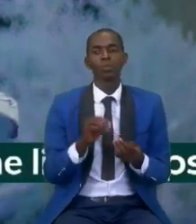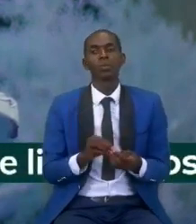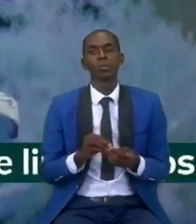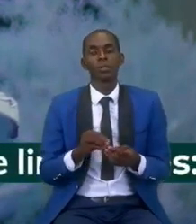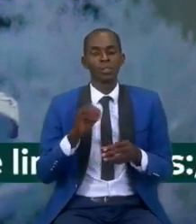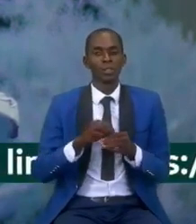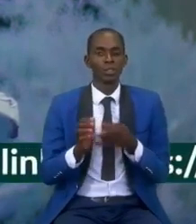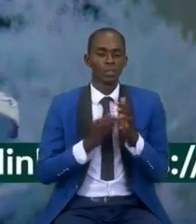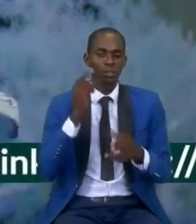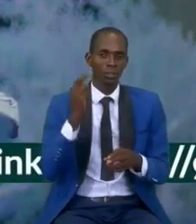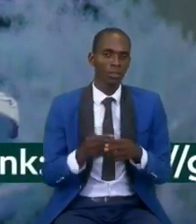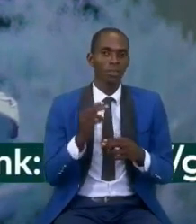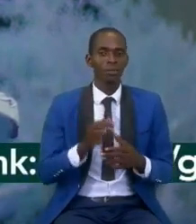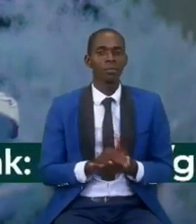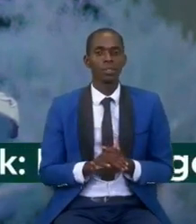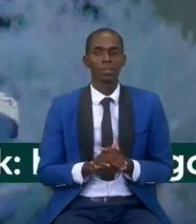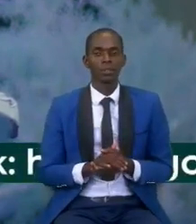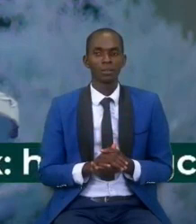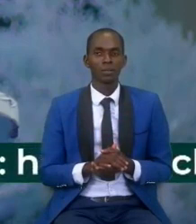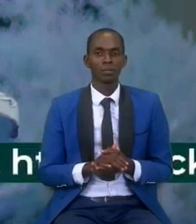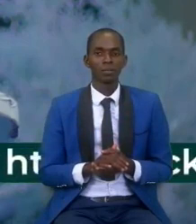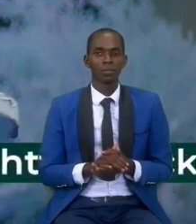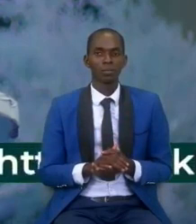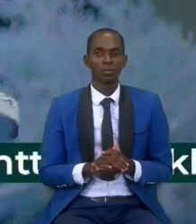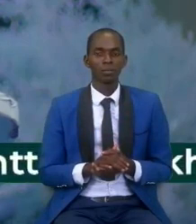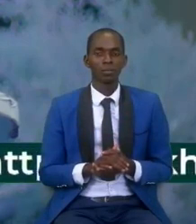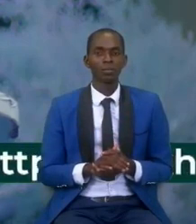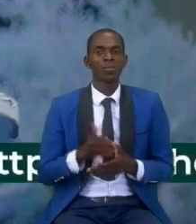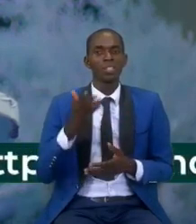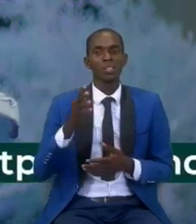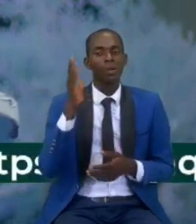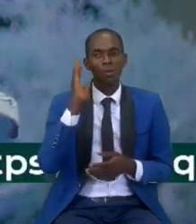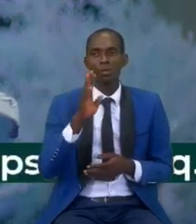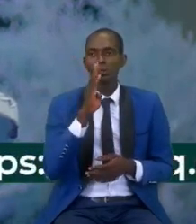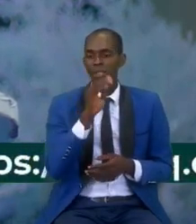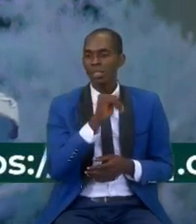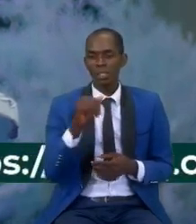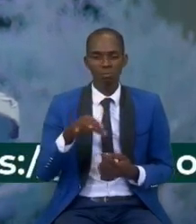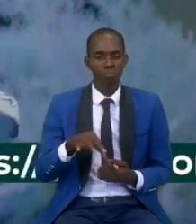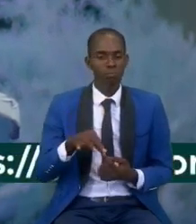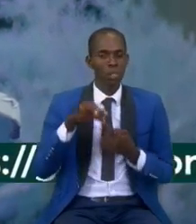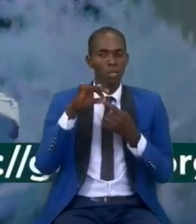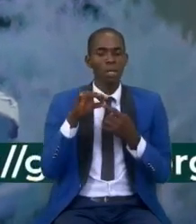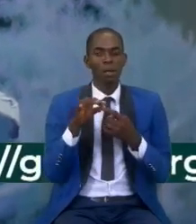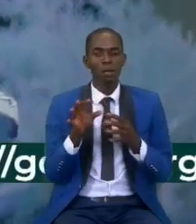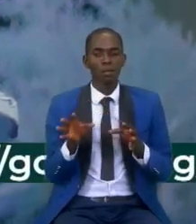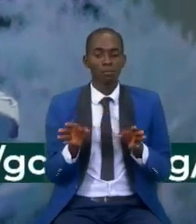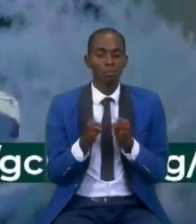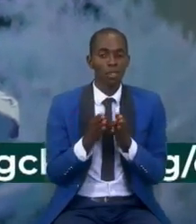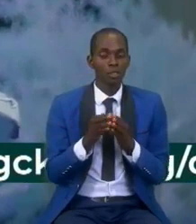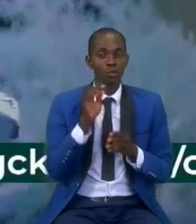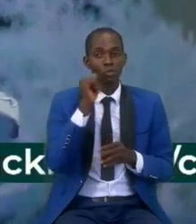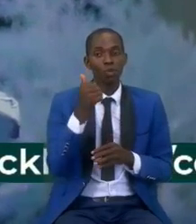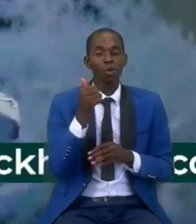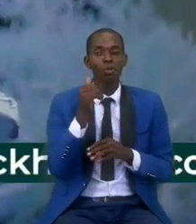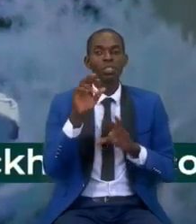special meeting tomorrow. We call it Lunch Hour with Jesus at 3